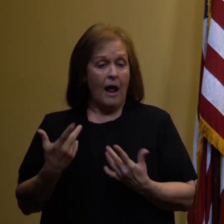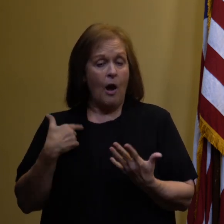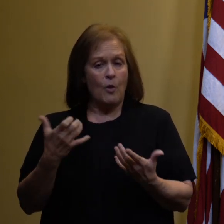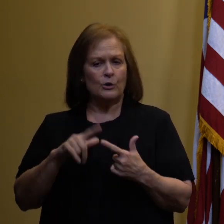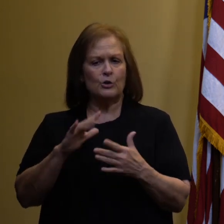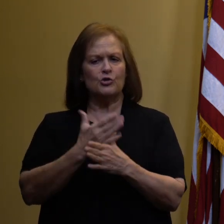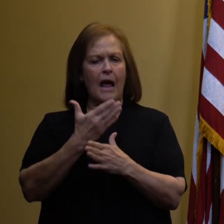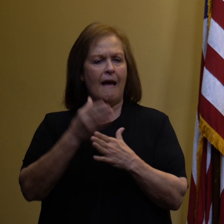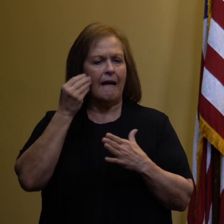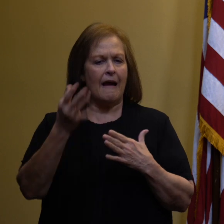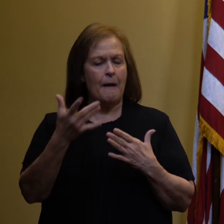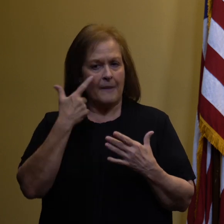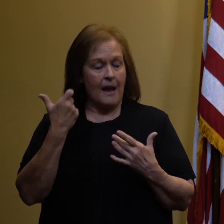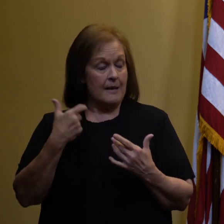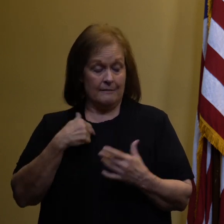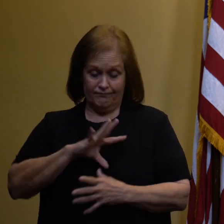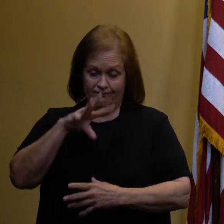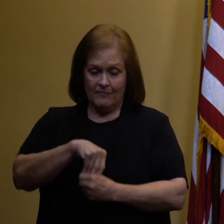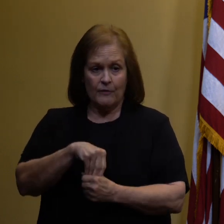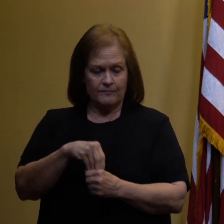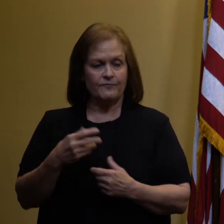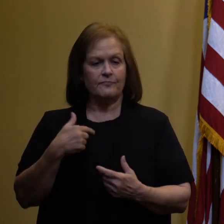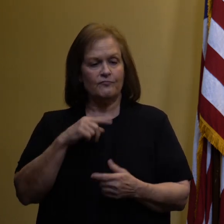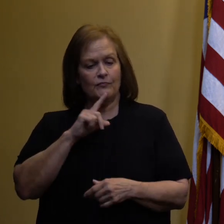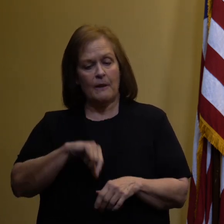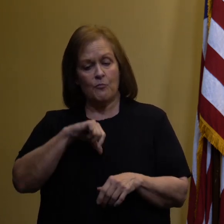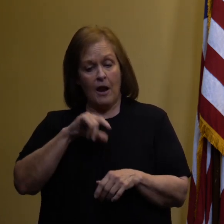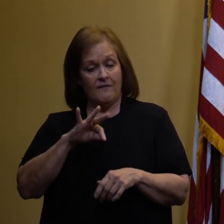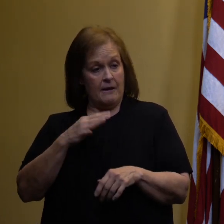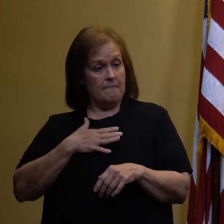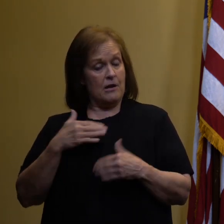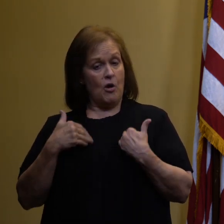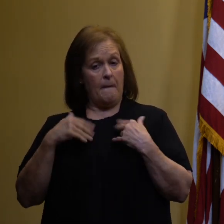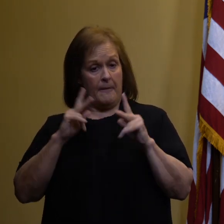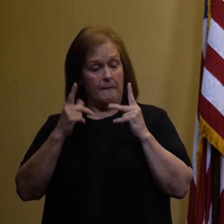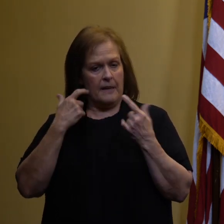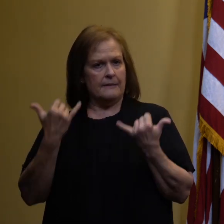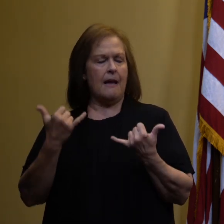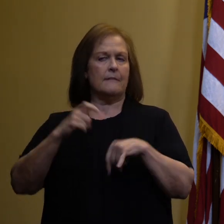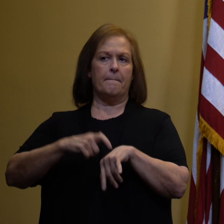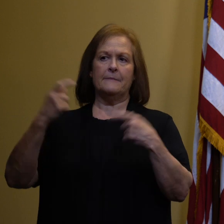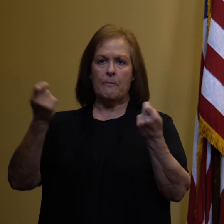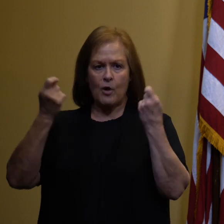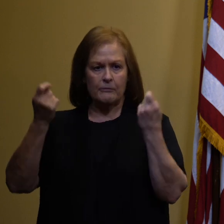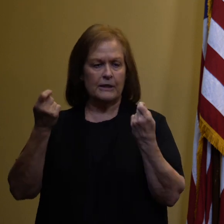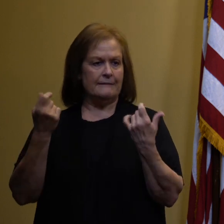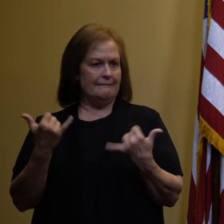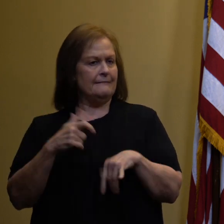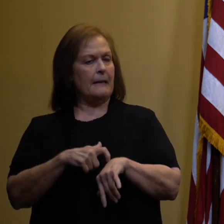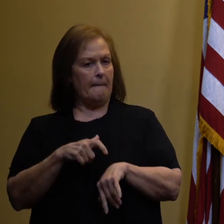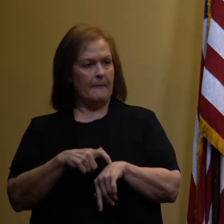share that anecdote, because I'm all in it. So I'm proud of our young people. It's a time of celebratory in terms of the